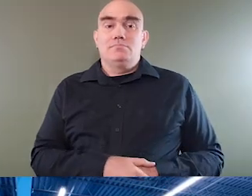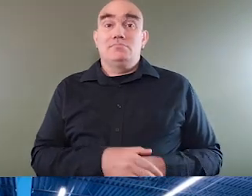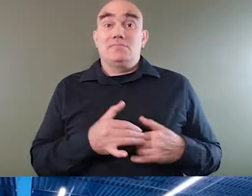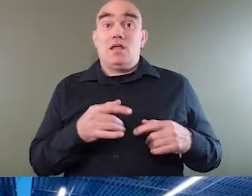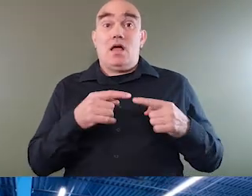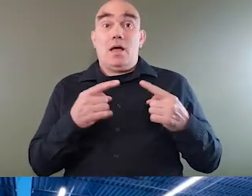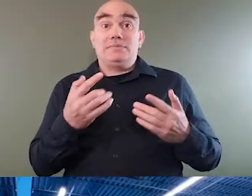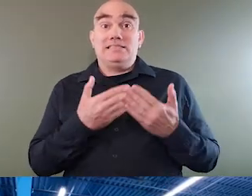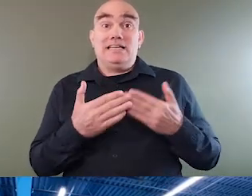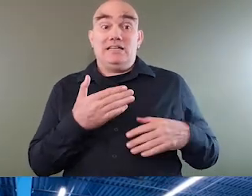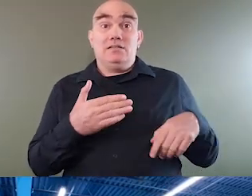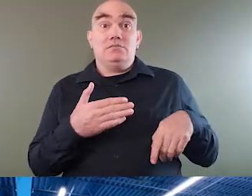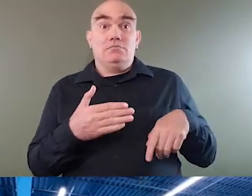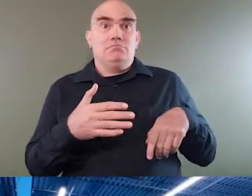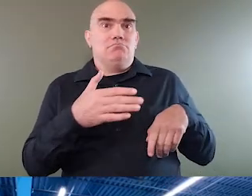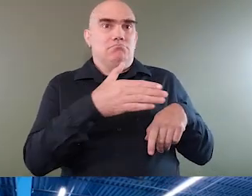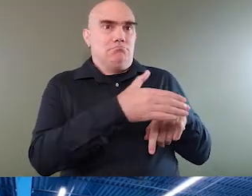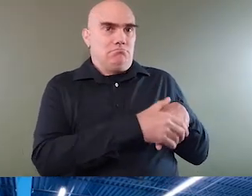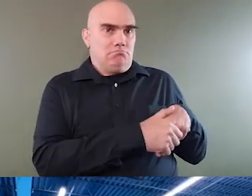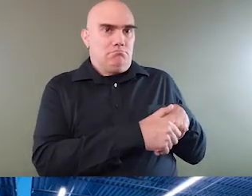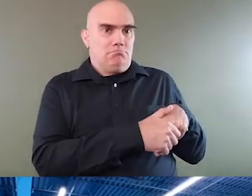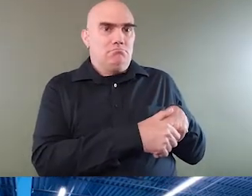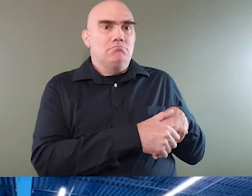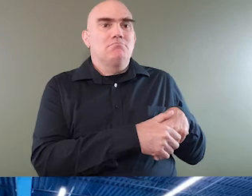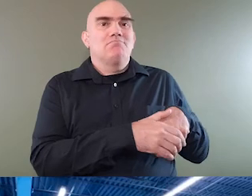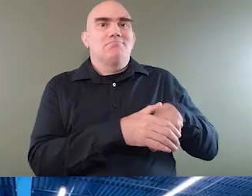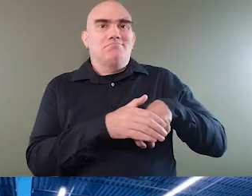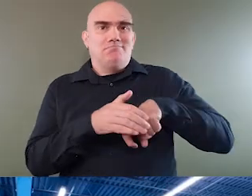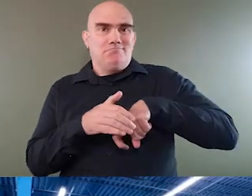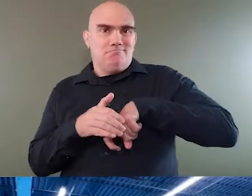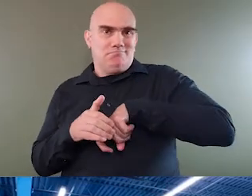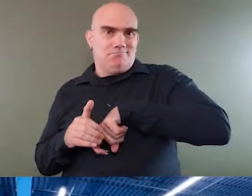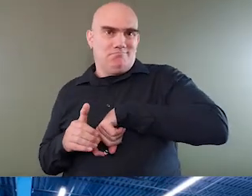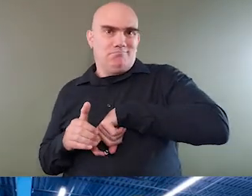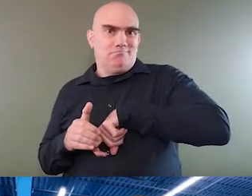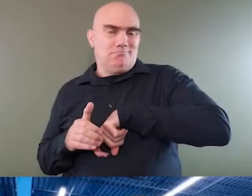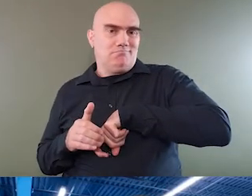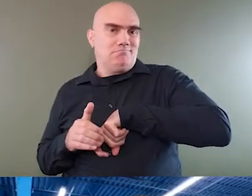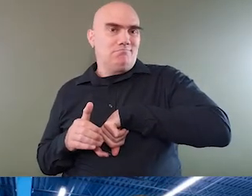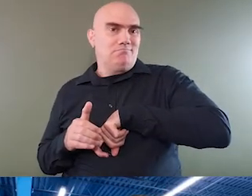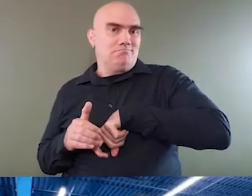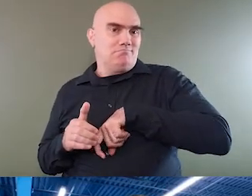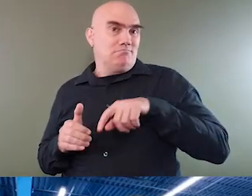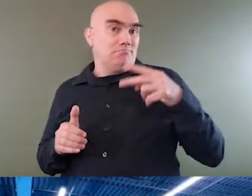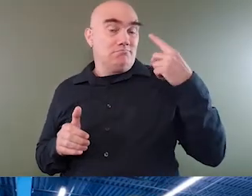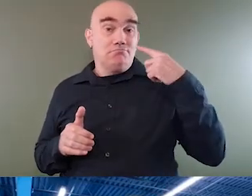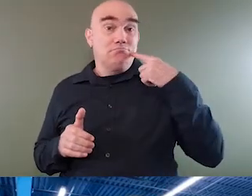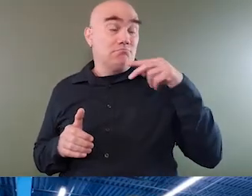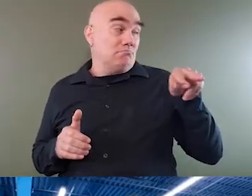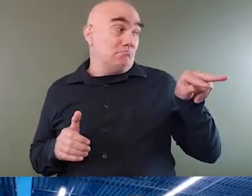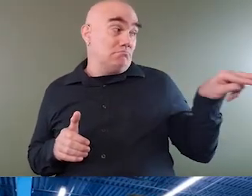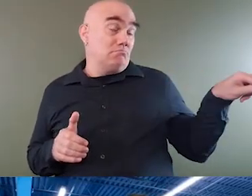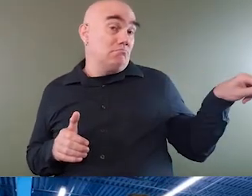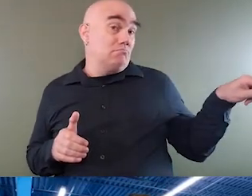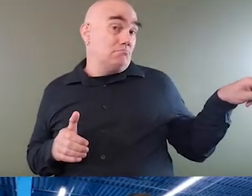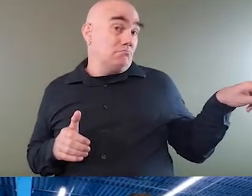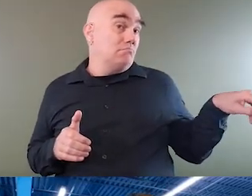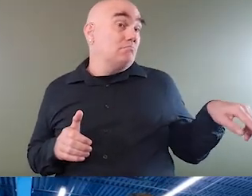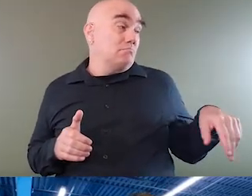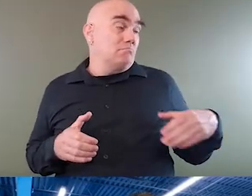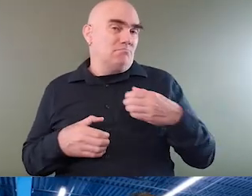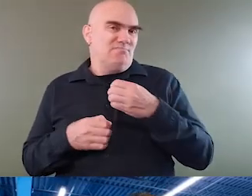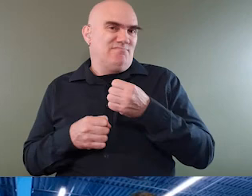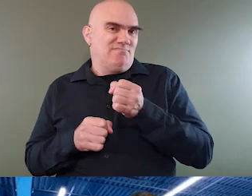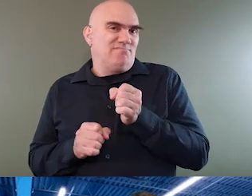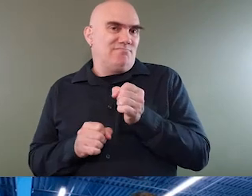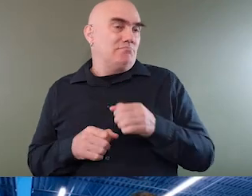Opposite hand, opposite knee. Draw your knee across your body. Knee goes one way, your gaze goes the other.